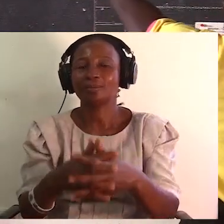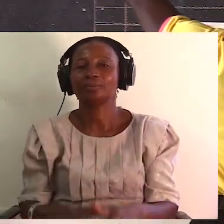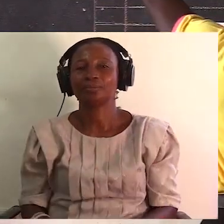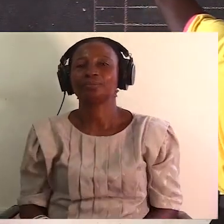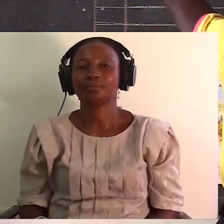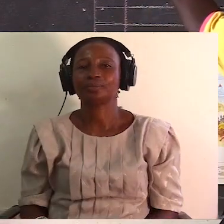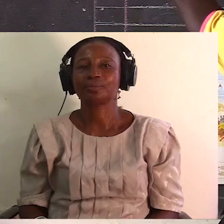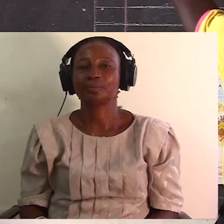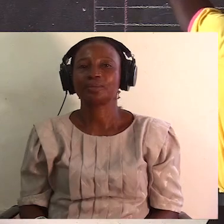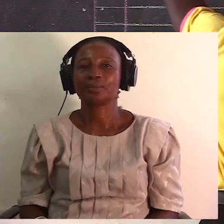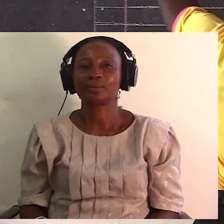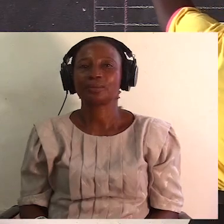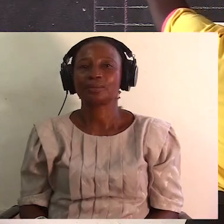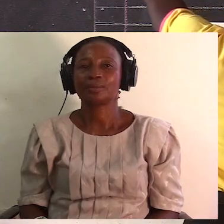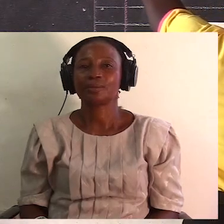Together.